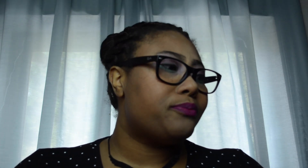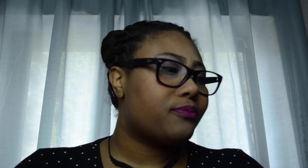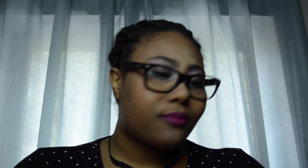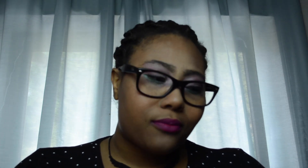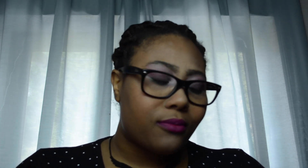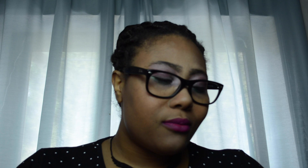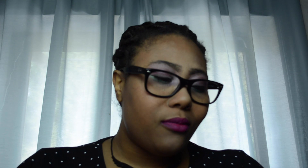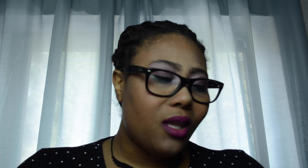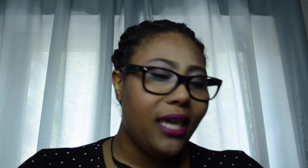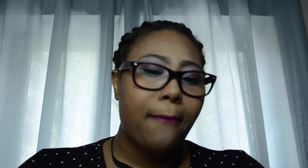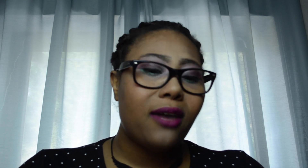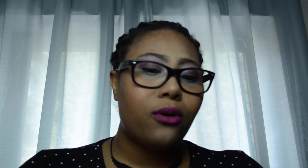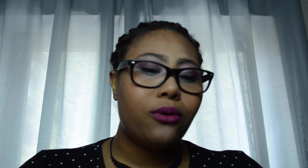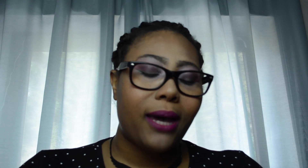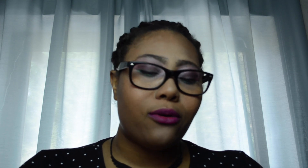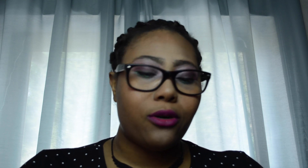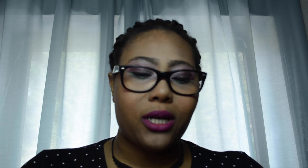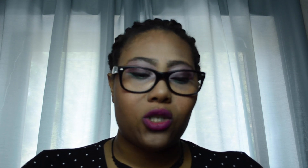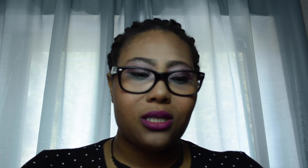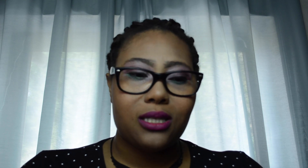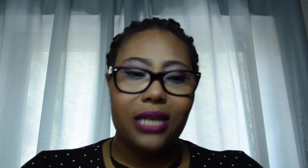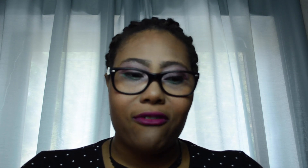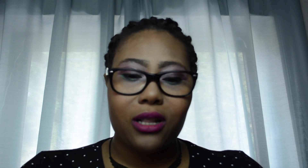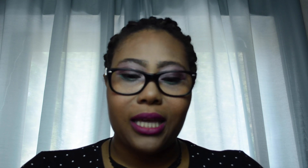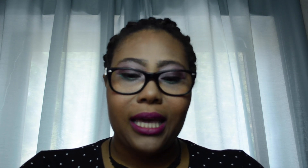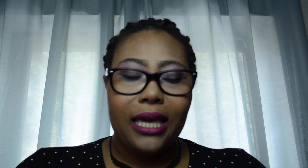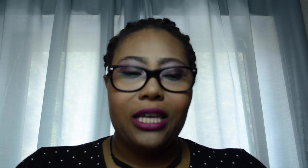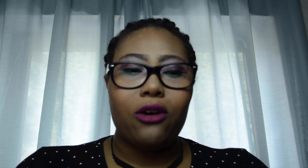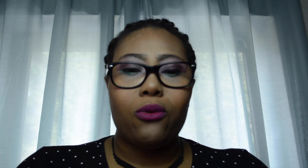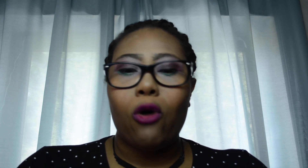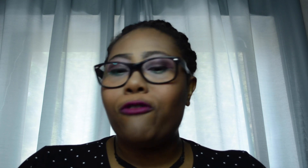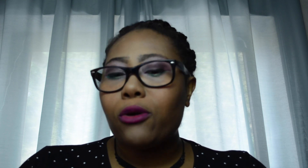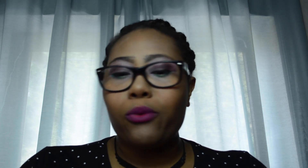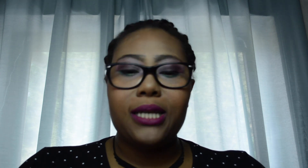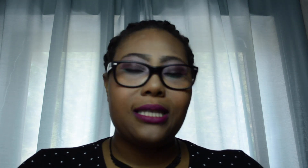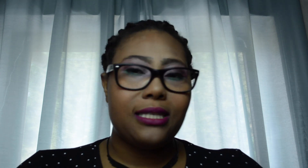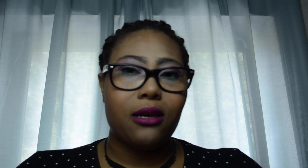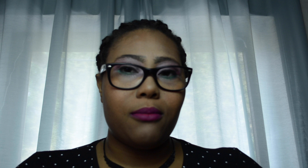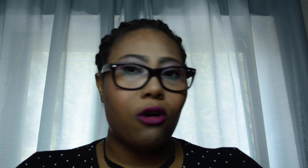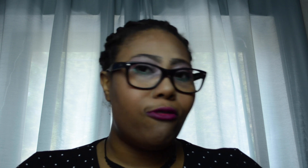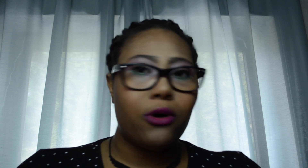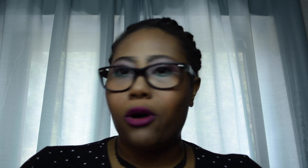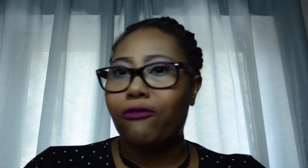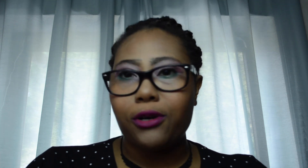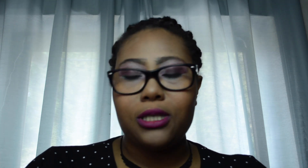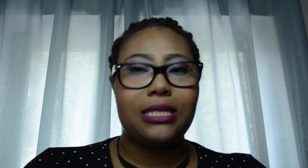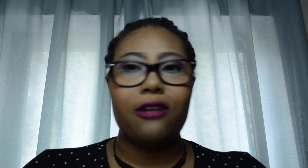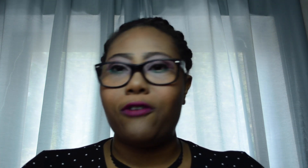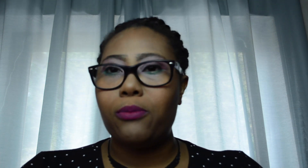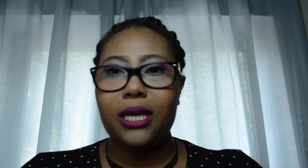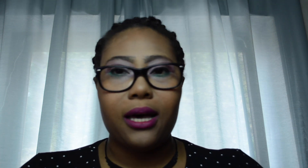so, yeah, microaggressions is definitely, you know, overt racism,